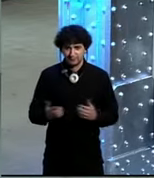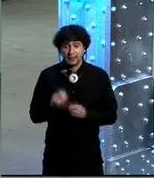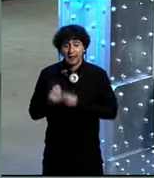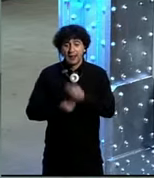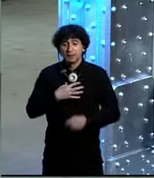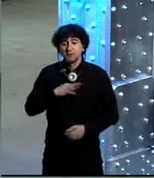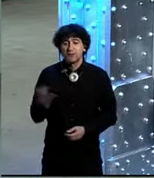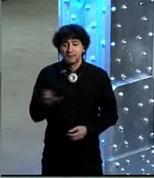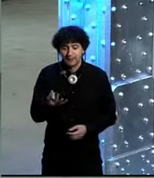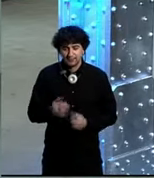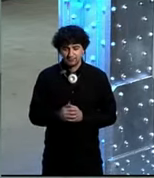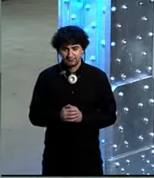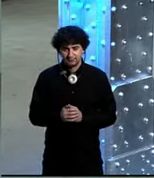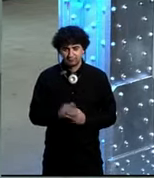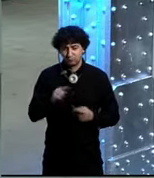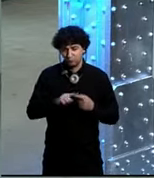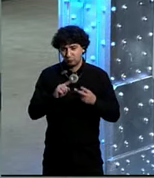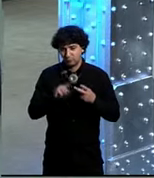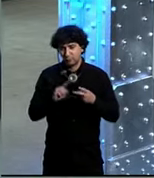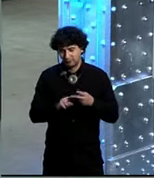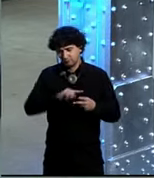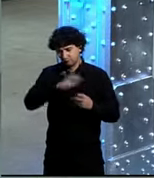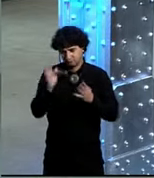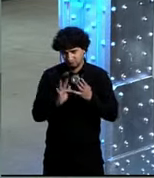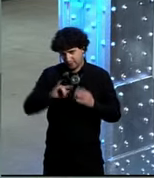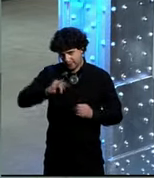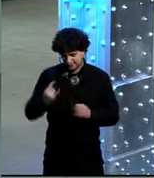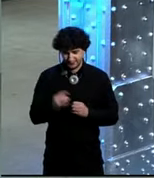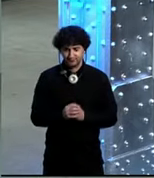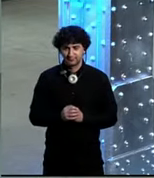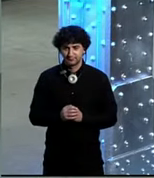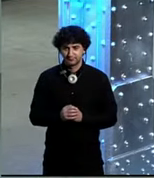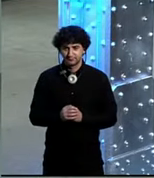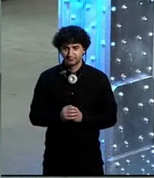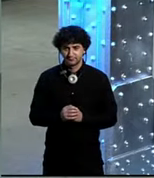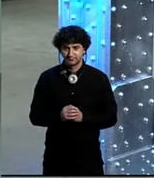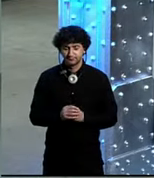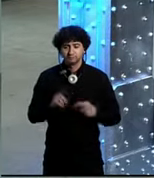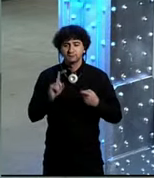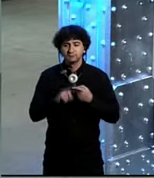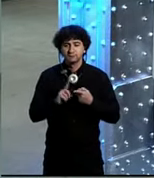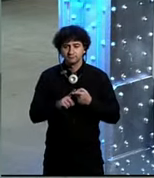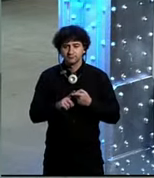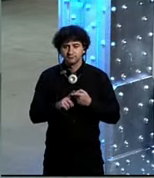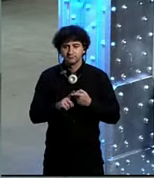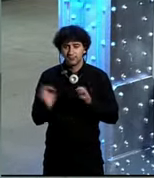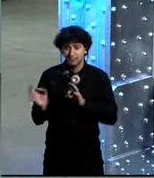fourth extra one that I'd like to expand on. The first one is I call prepare for